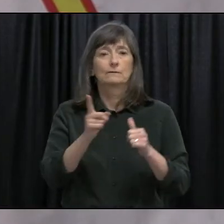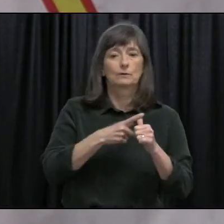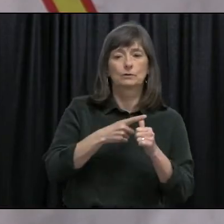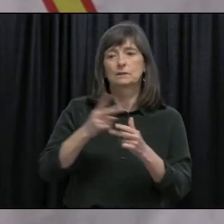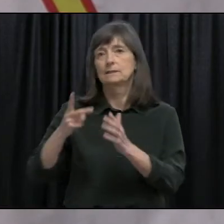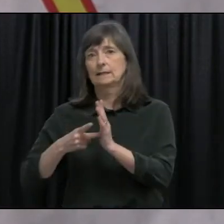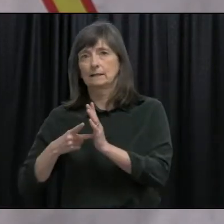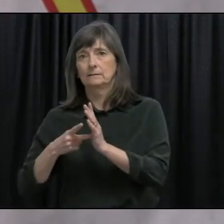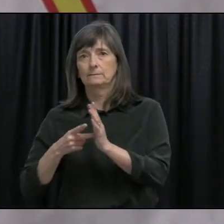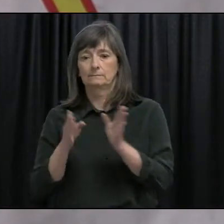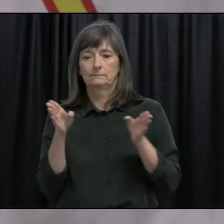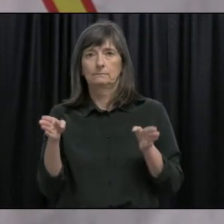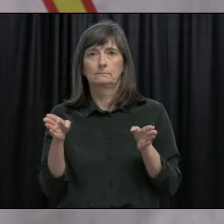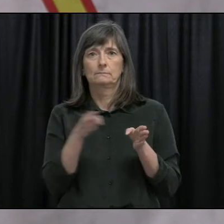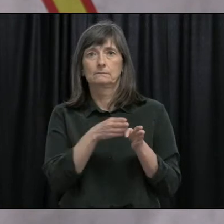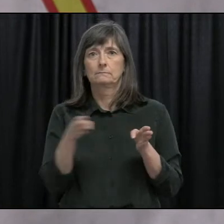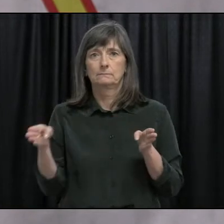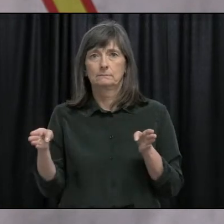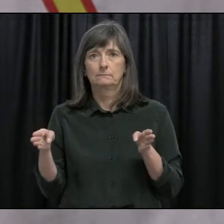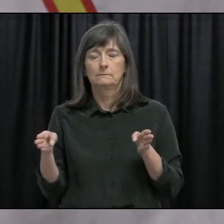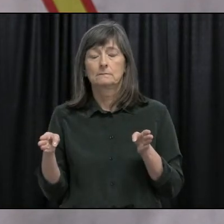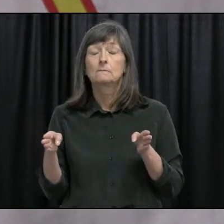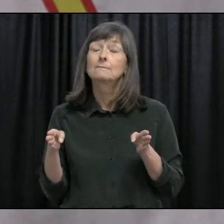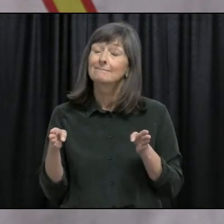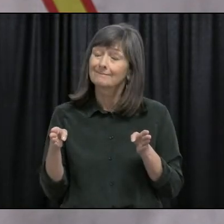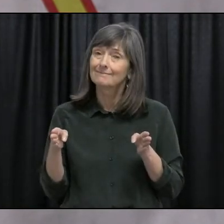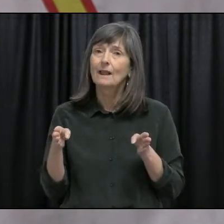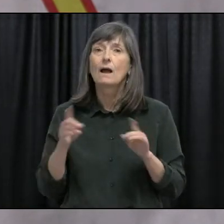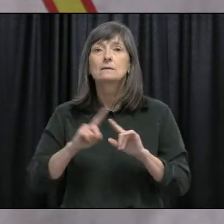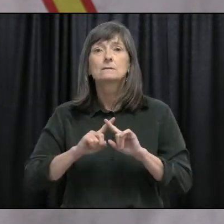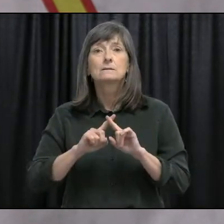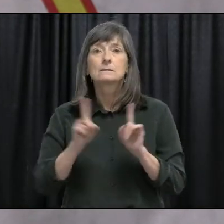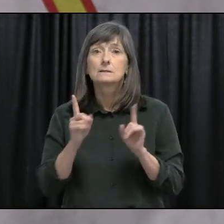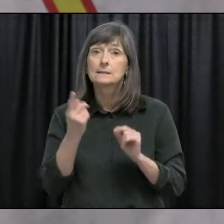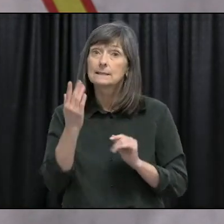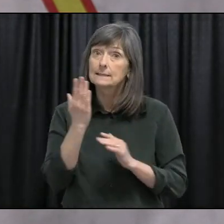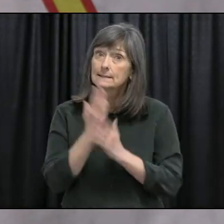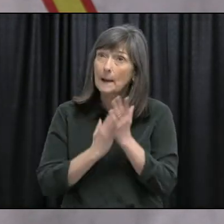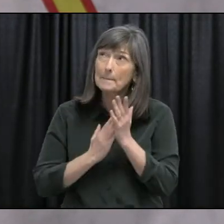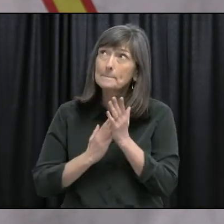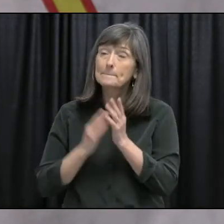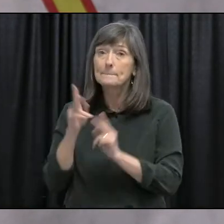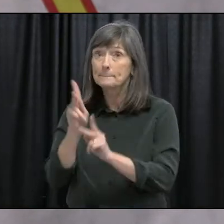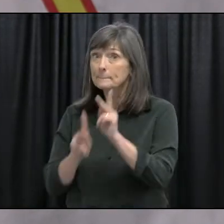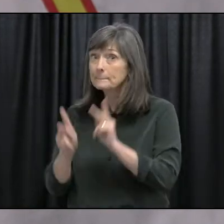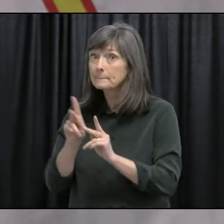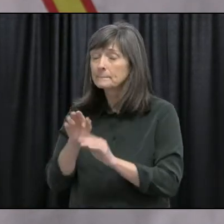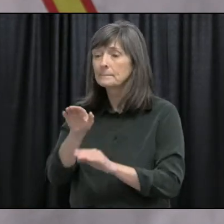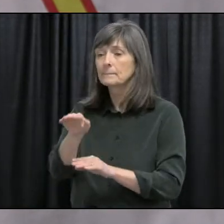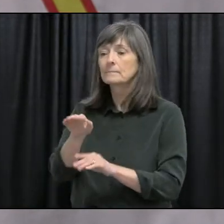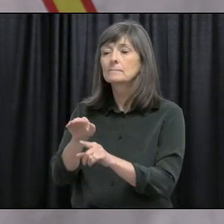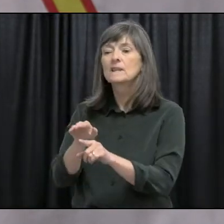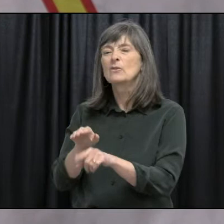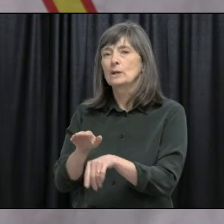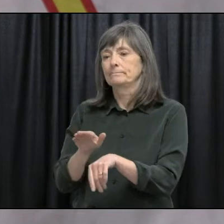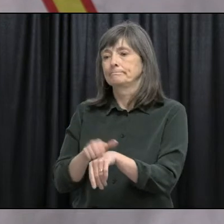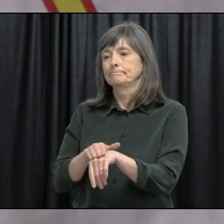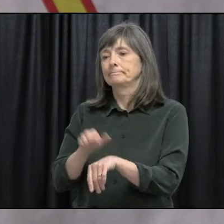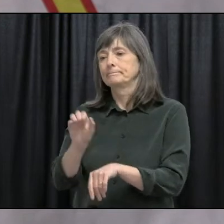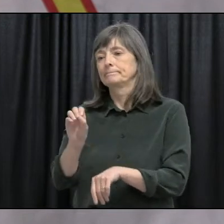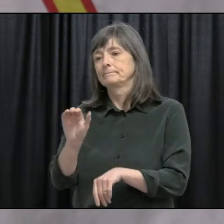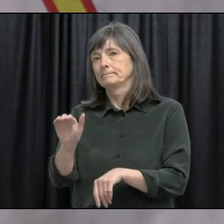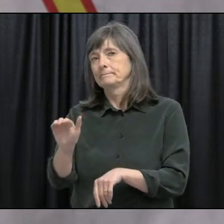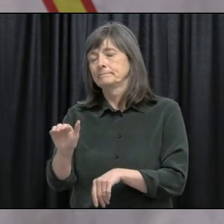And there are some groups that, or there are some individuals, I should say, that have been advised they need to